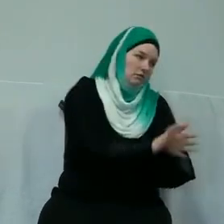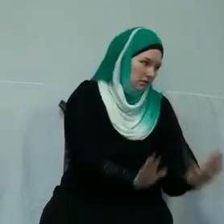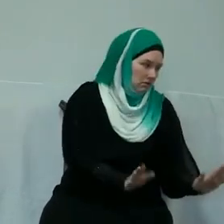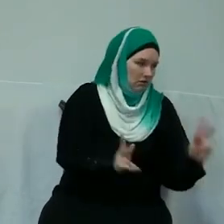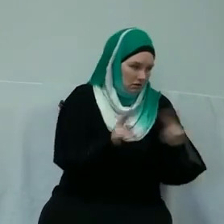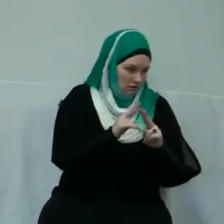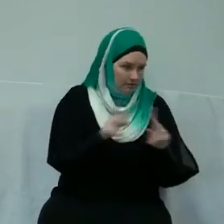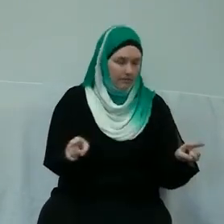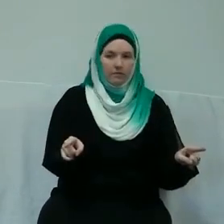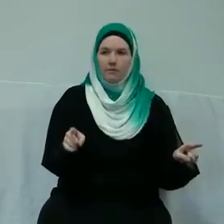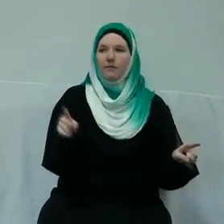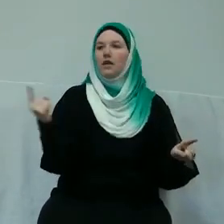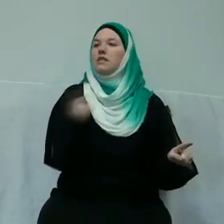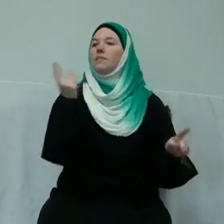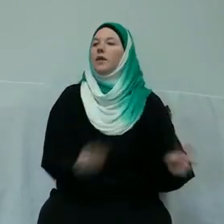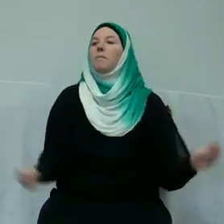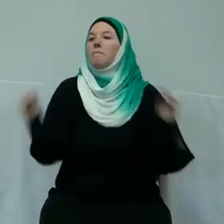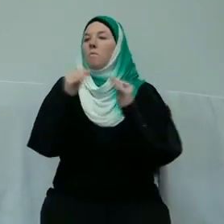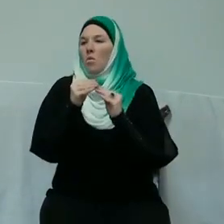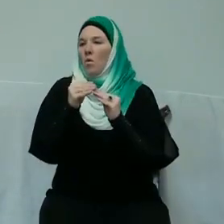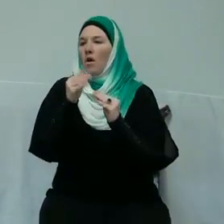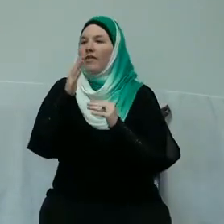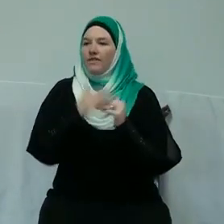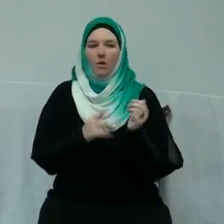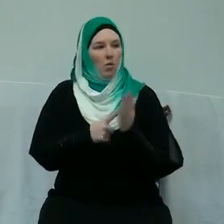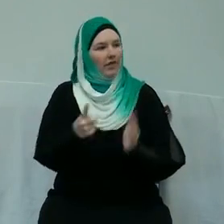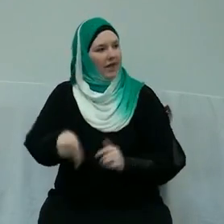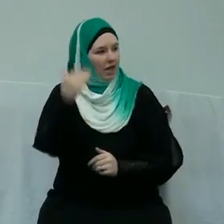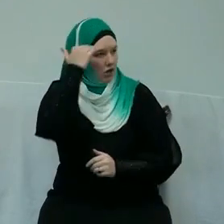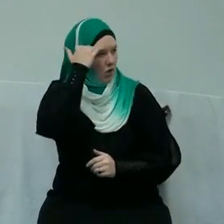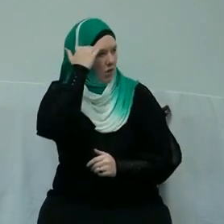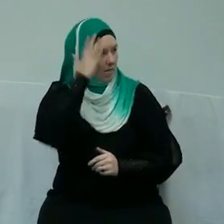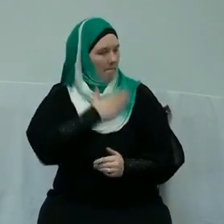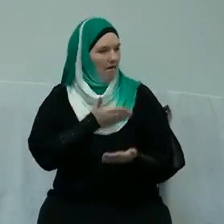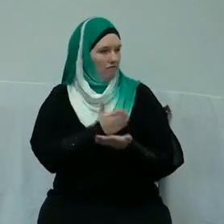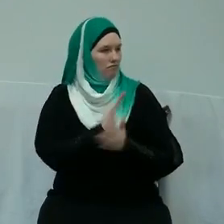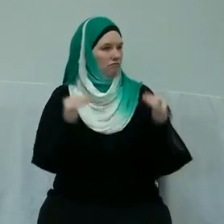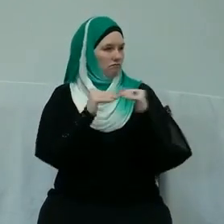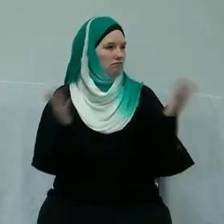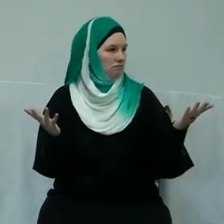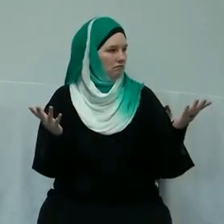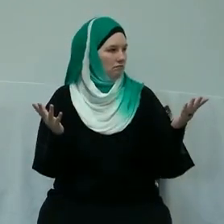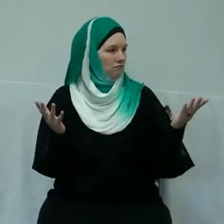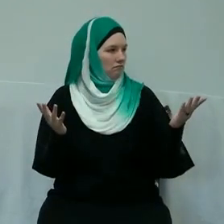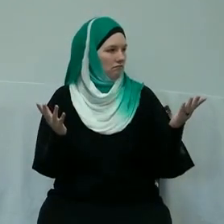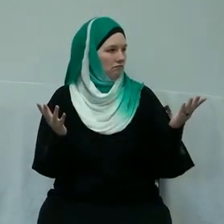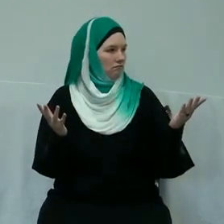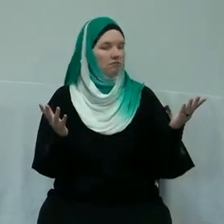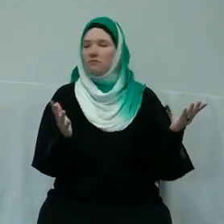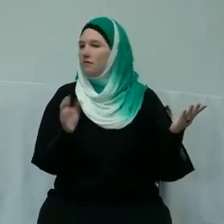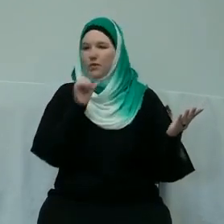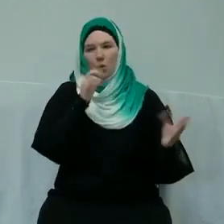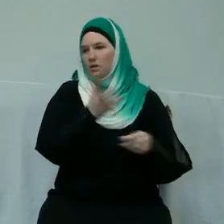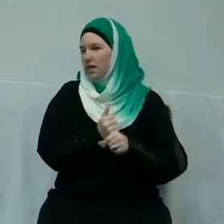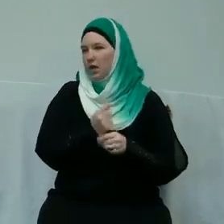matter something more than what they know is their fair right. Again, take not what